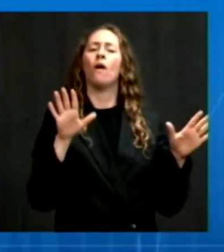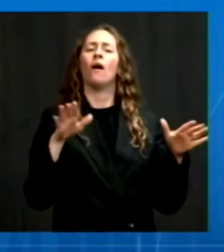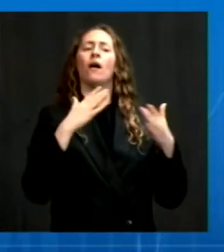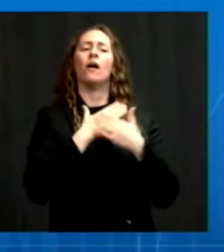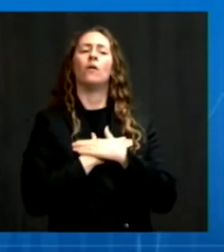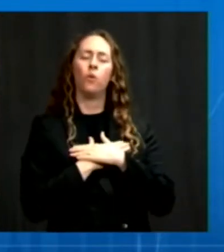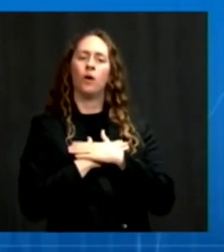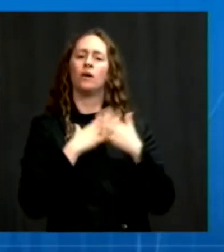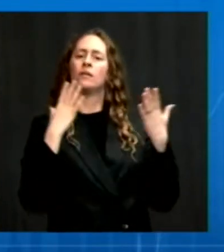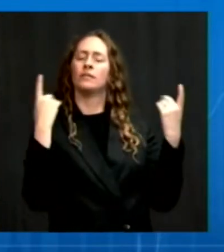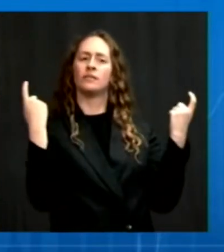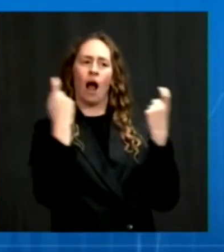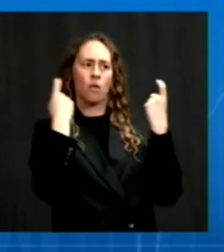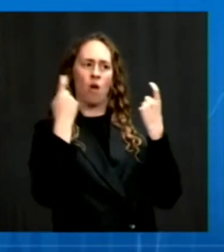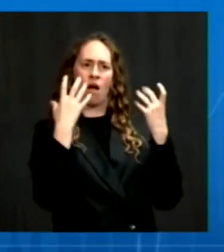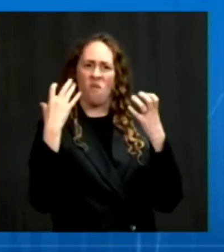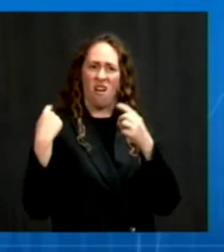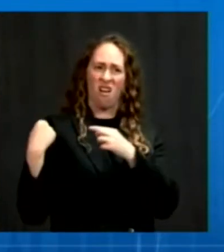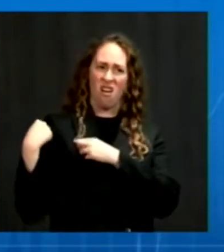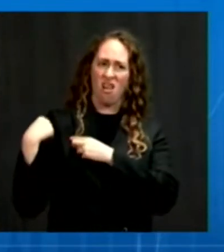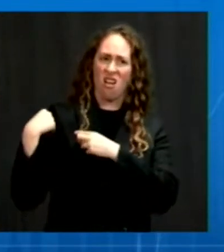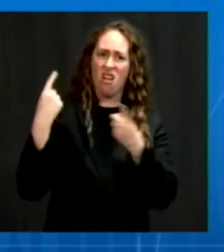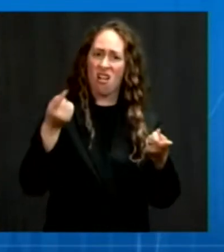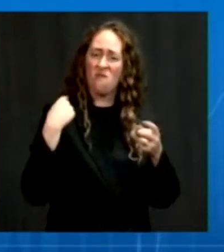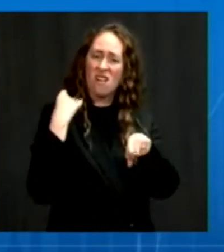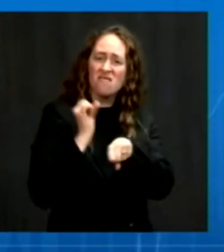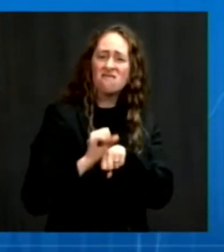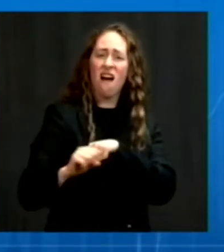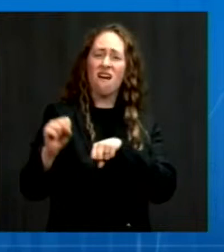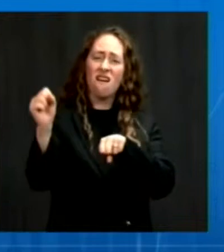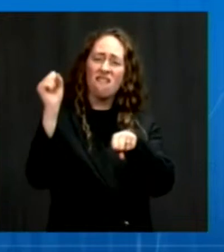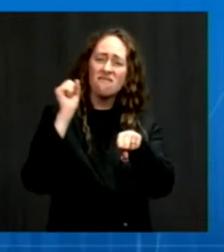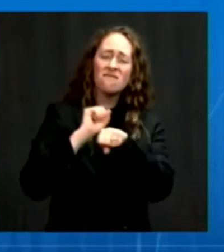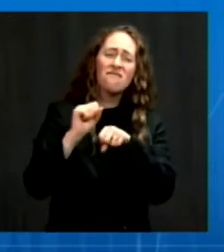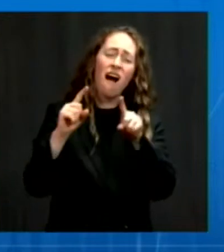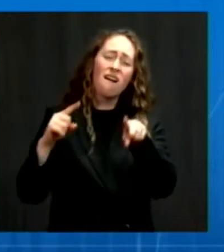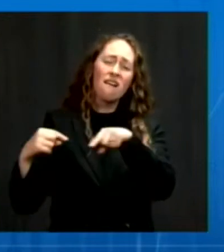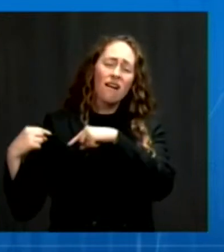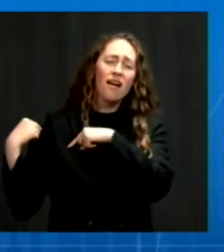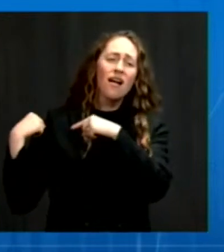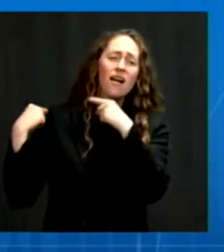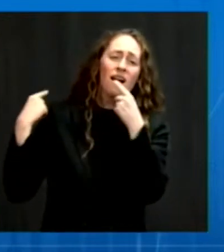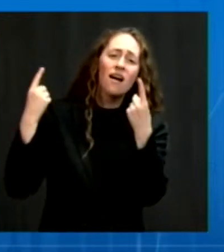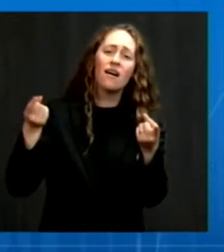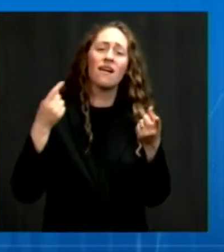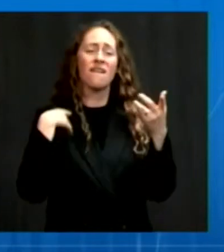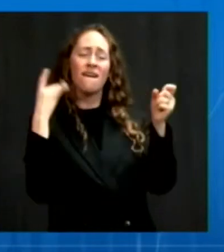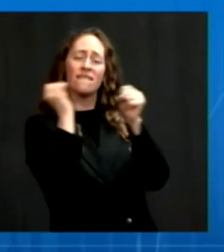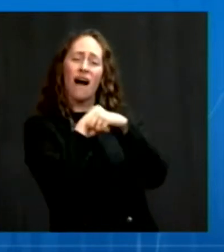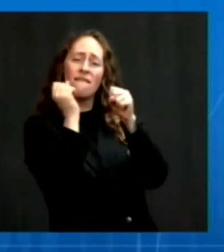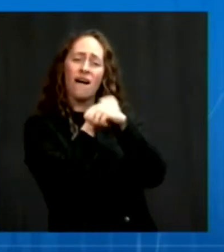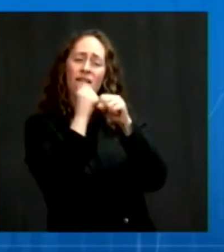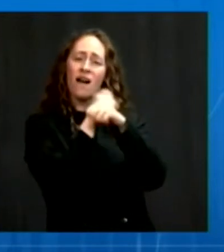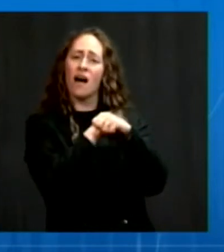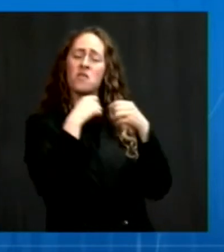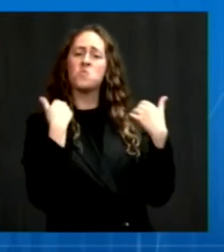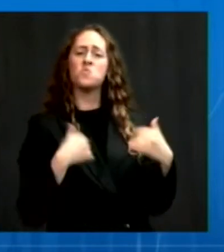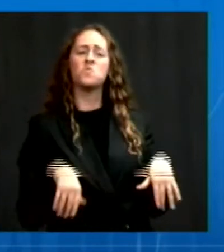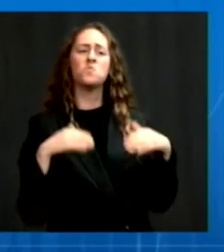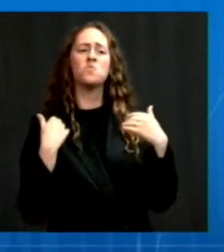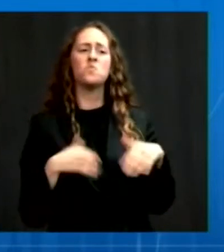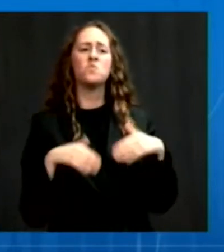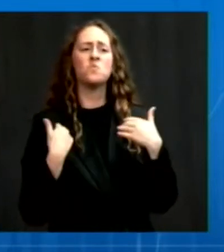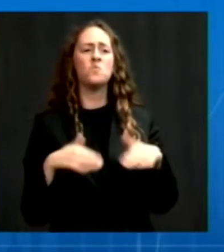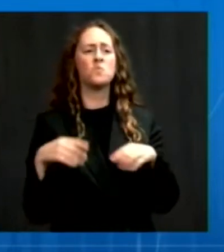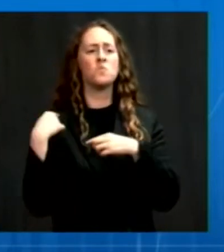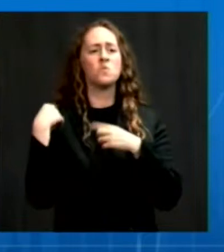progress. We've made tremendous progress in our fight against the virus, with now 2 out of 3 adult Americans with at least